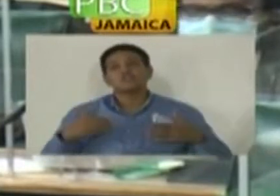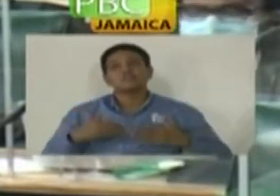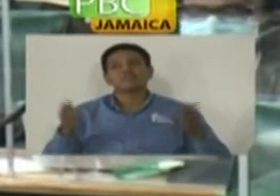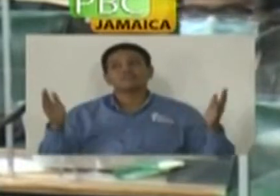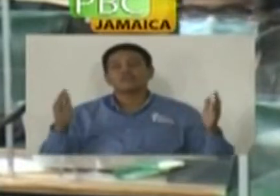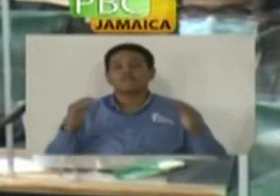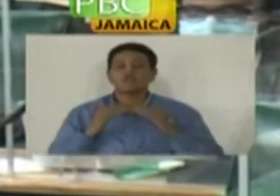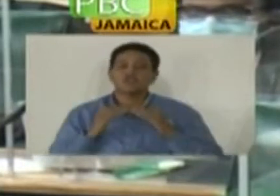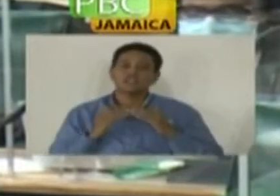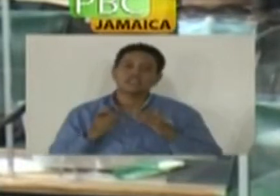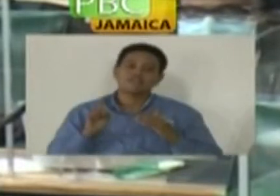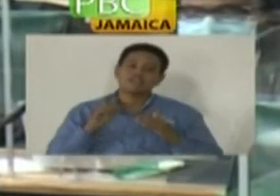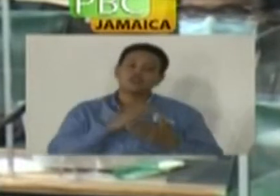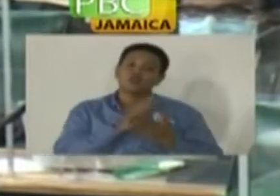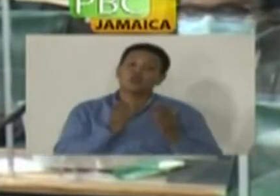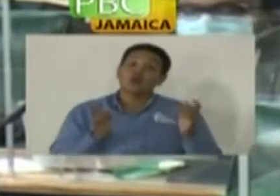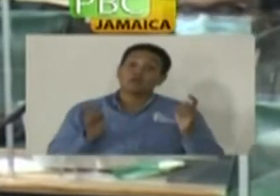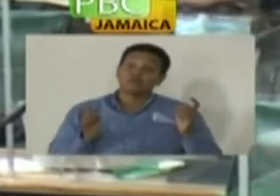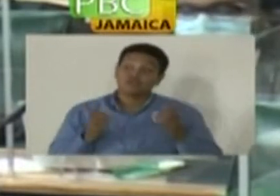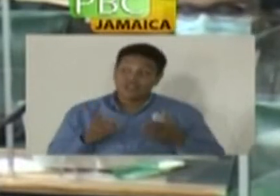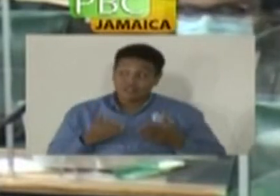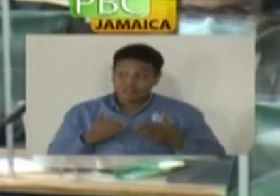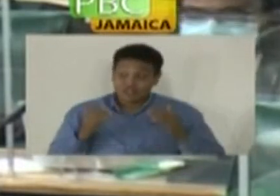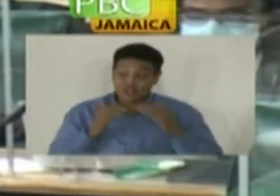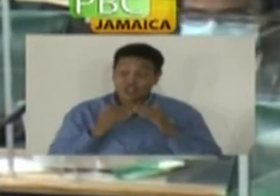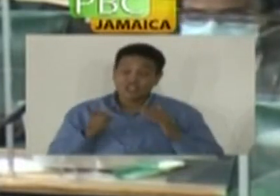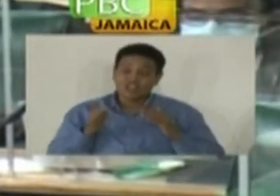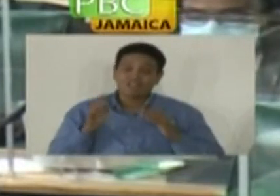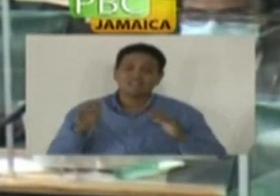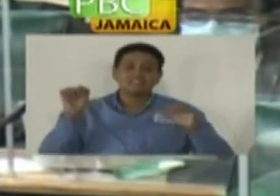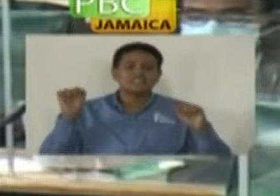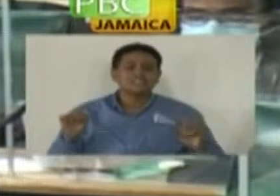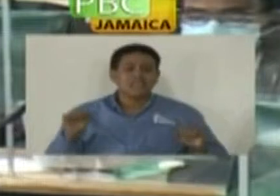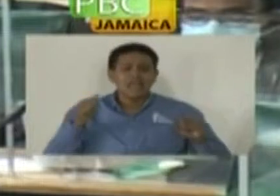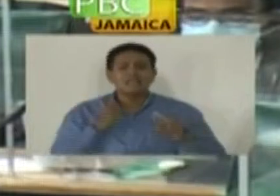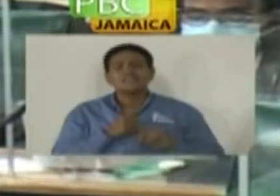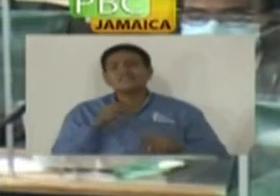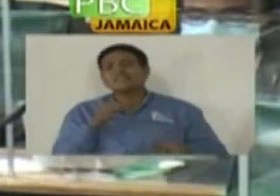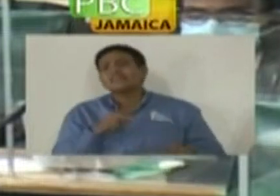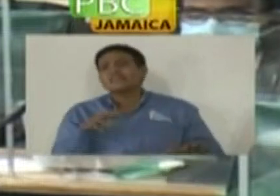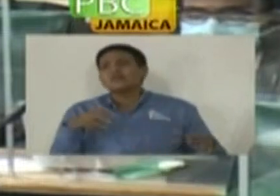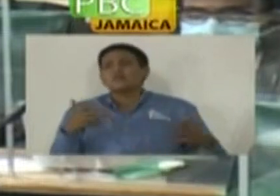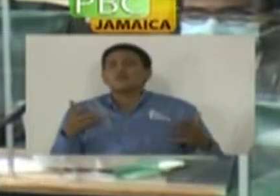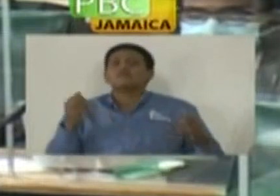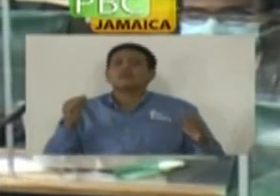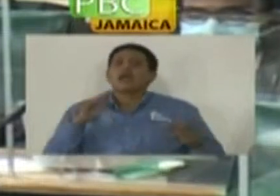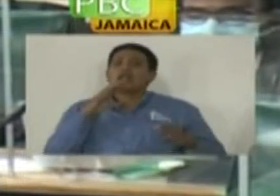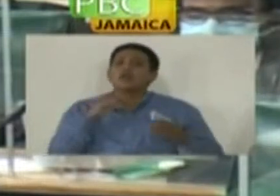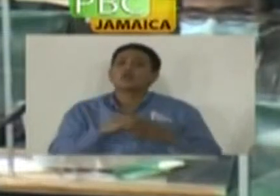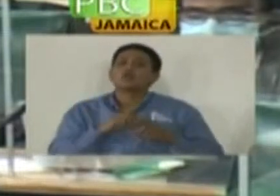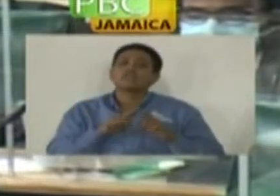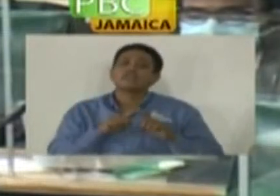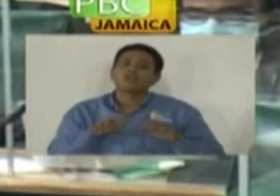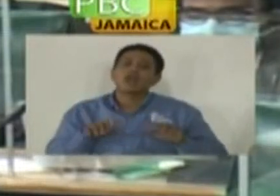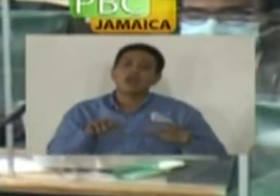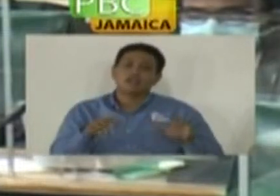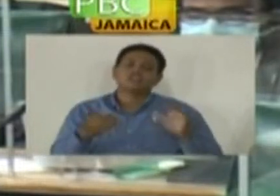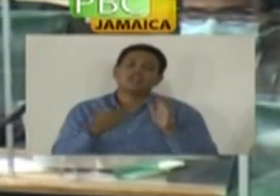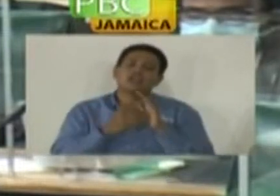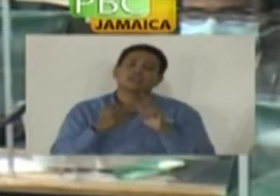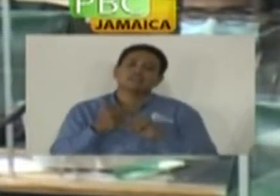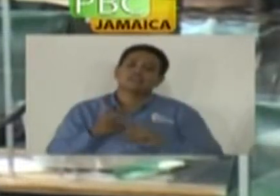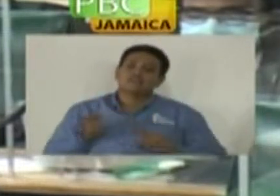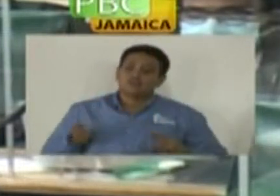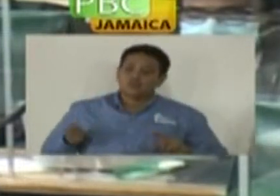offences. Those administration of justice offences can be can include actions against